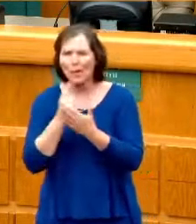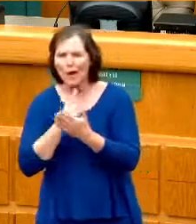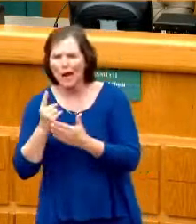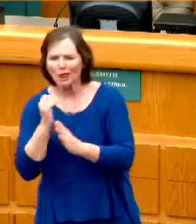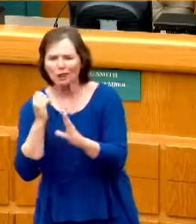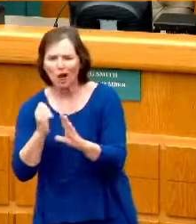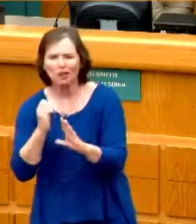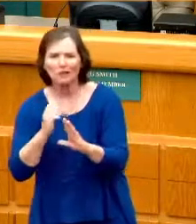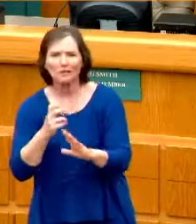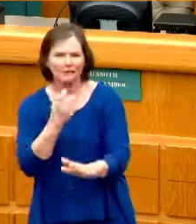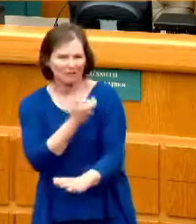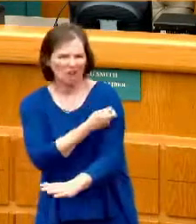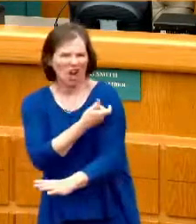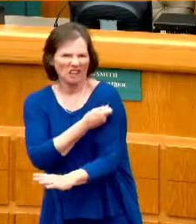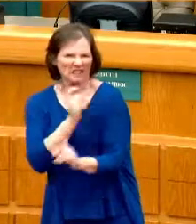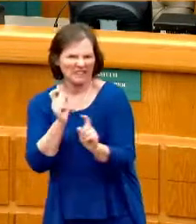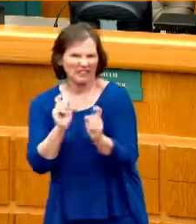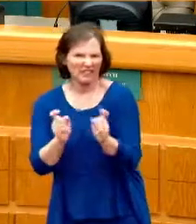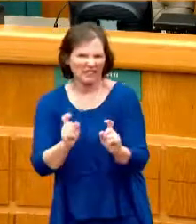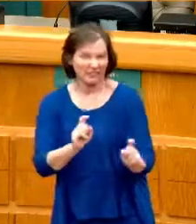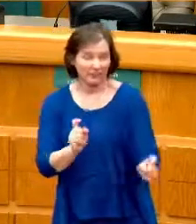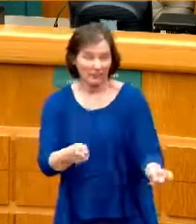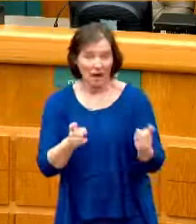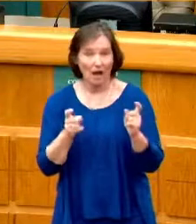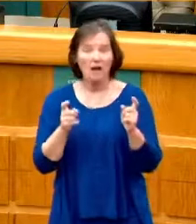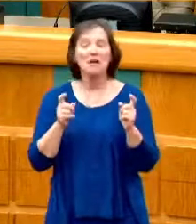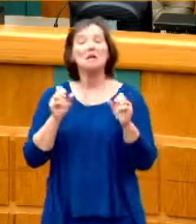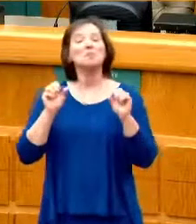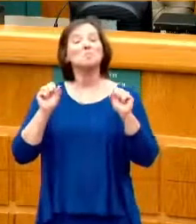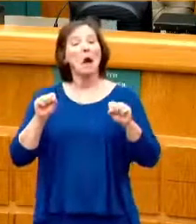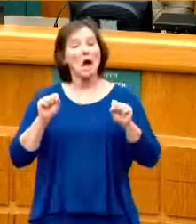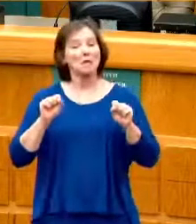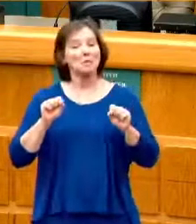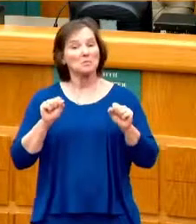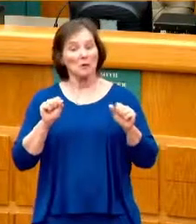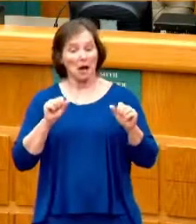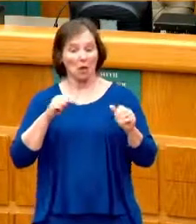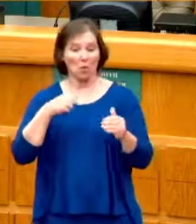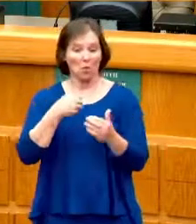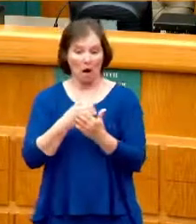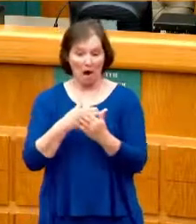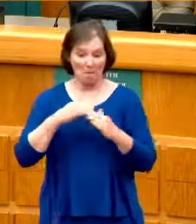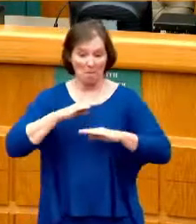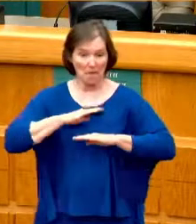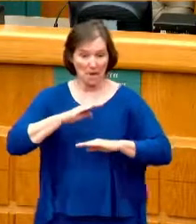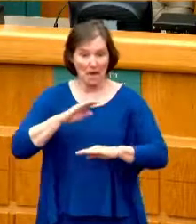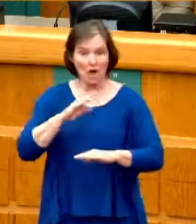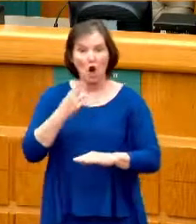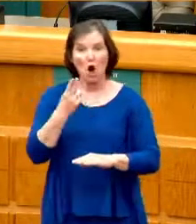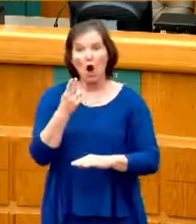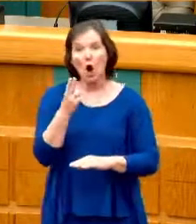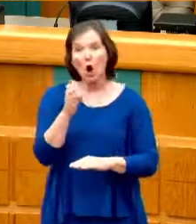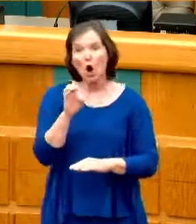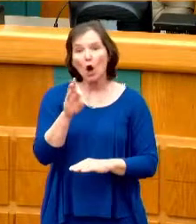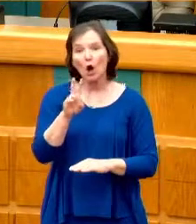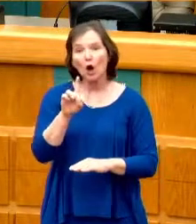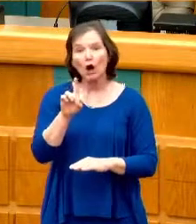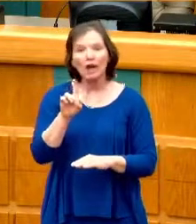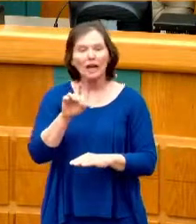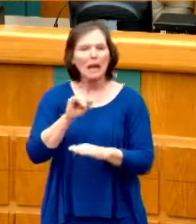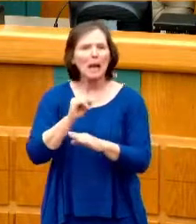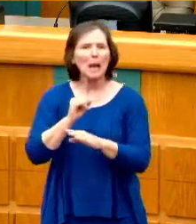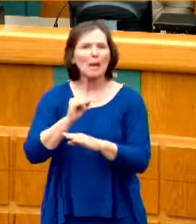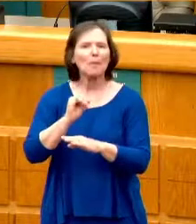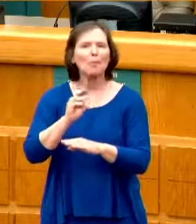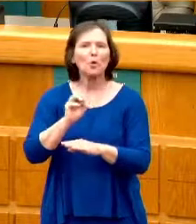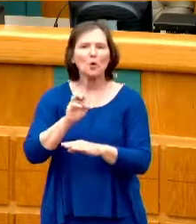2021 for people in the age group of 16 and up. This is a conservative estimate based on the data aggregated by Accenture Data Services. With the